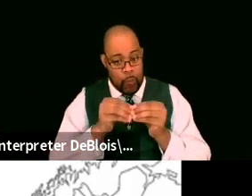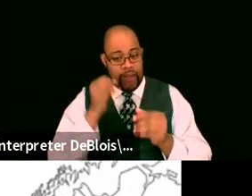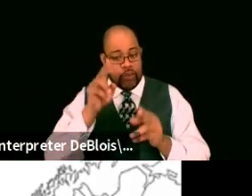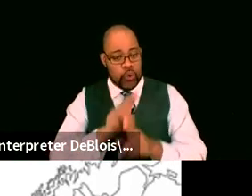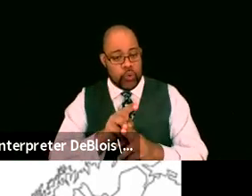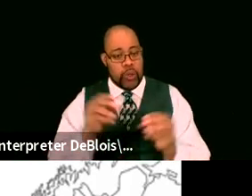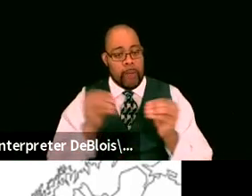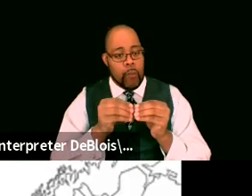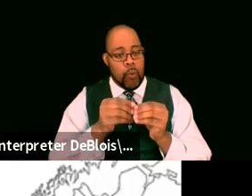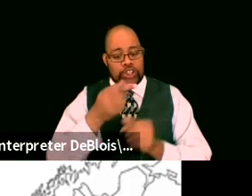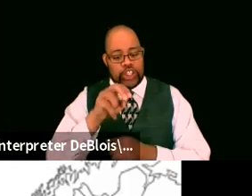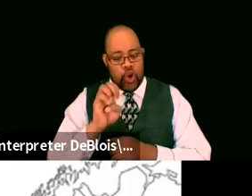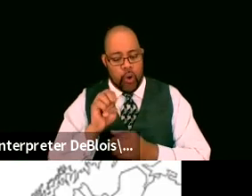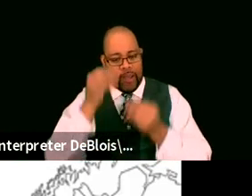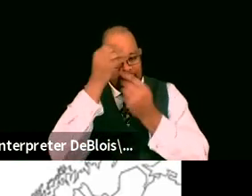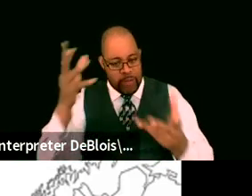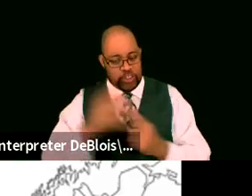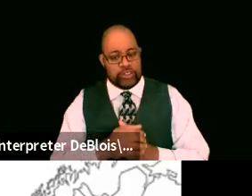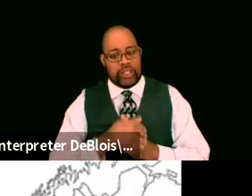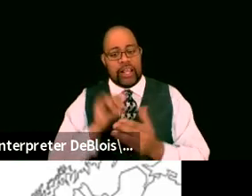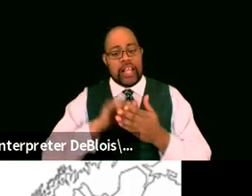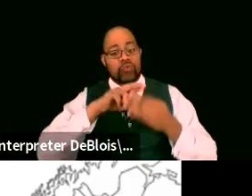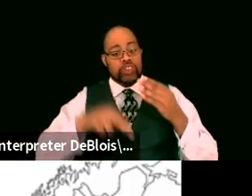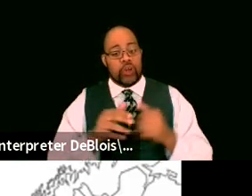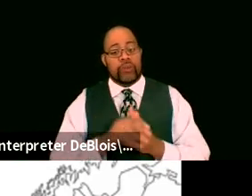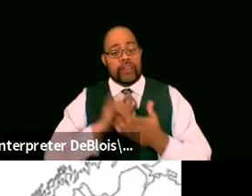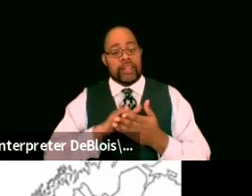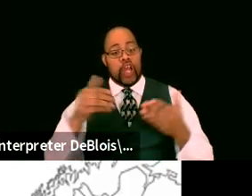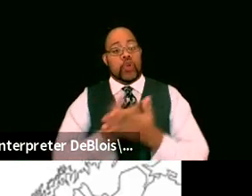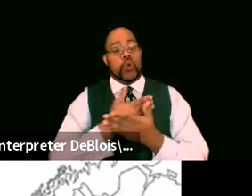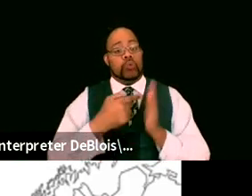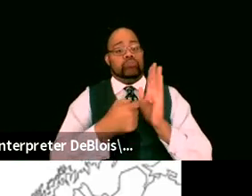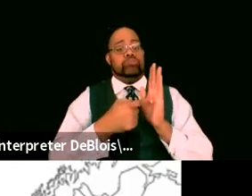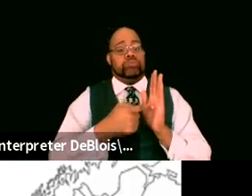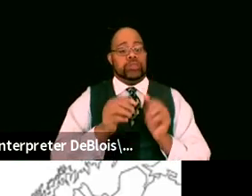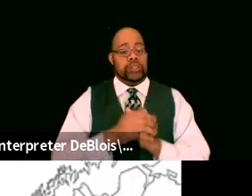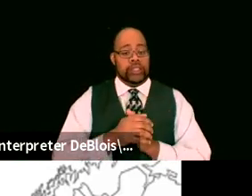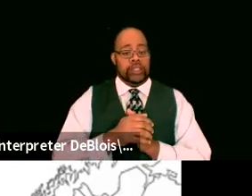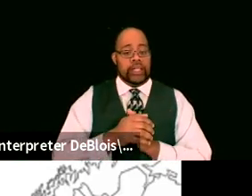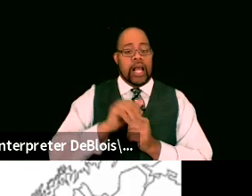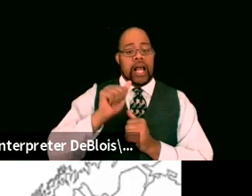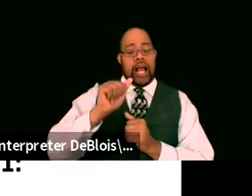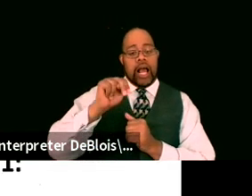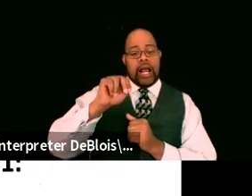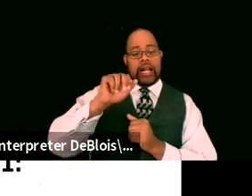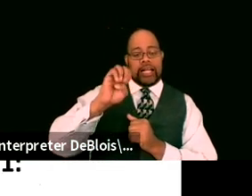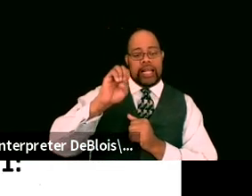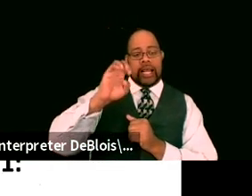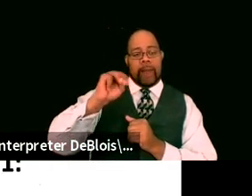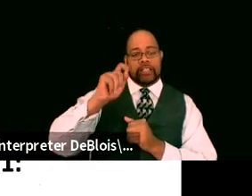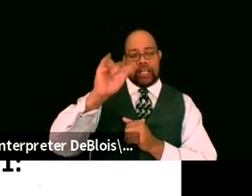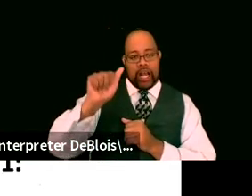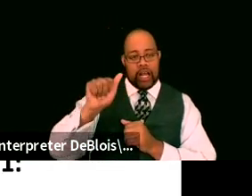use more genomic information. And this resulted in the novel species Burkholderia enigmatica. And really,